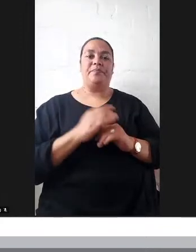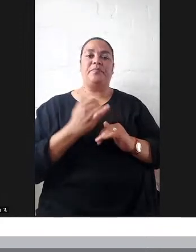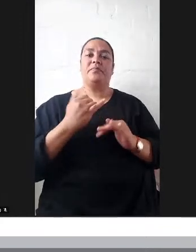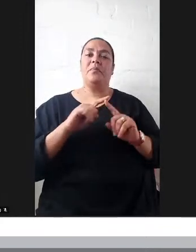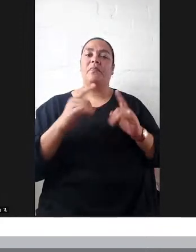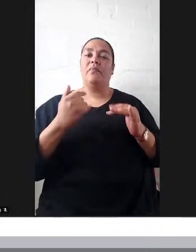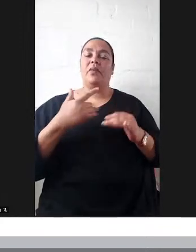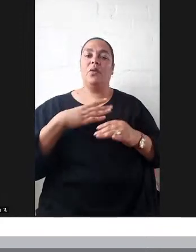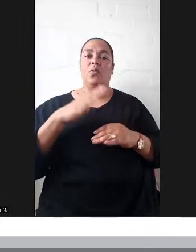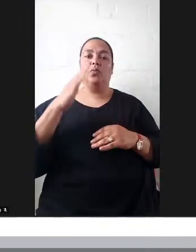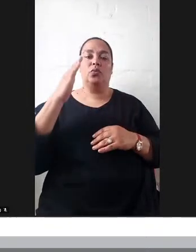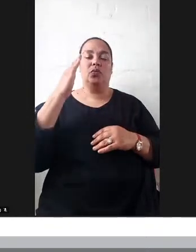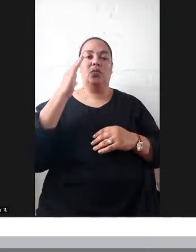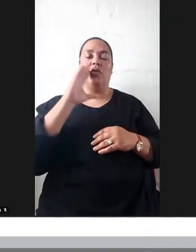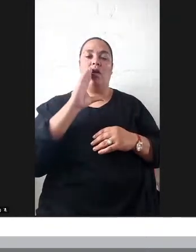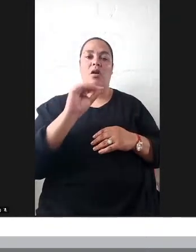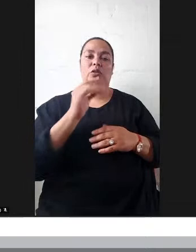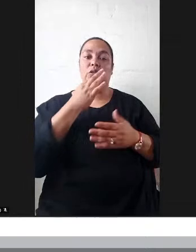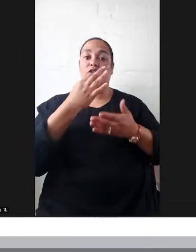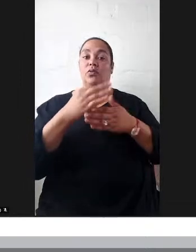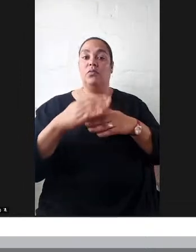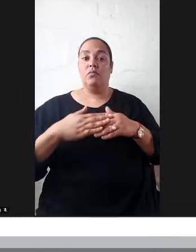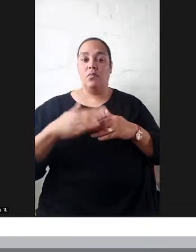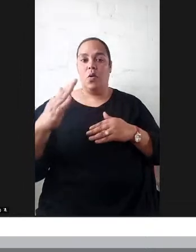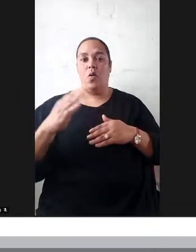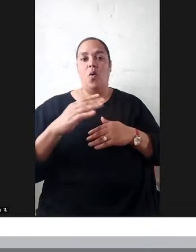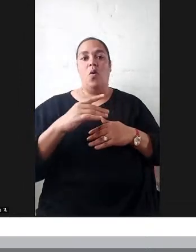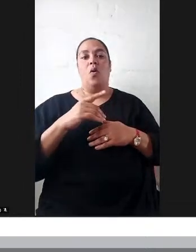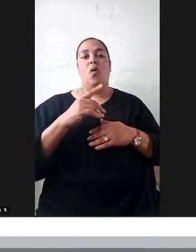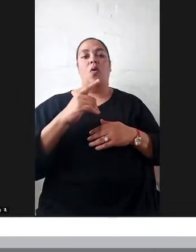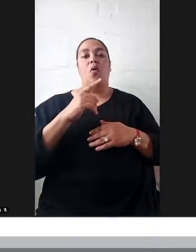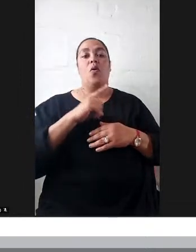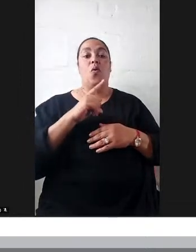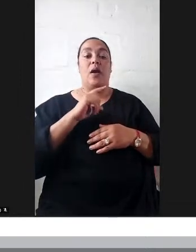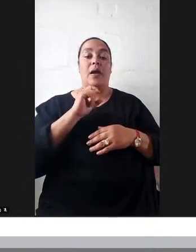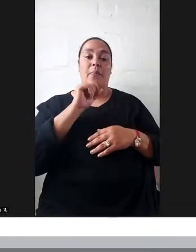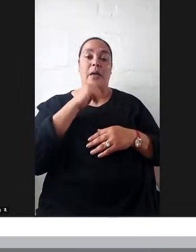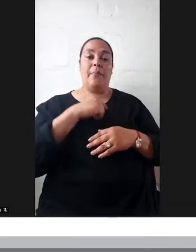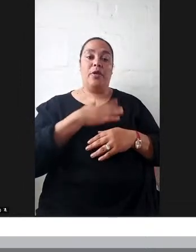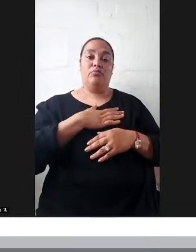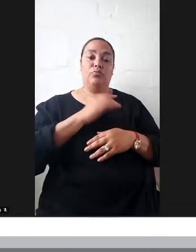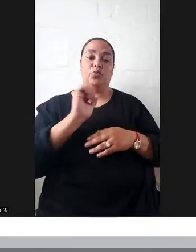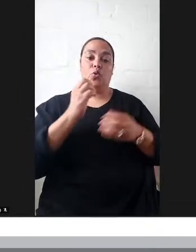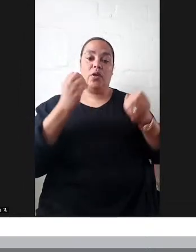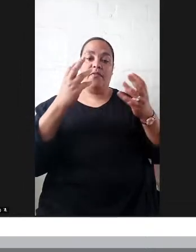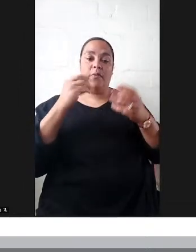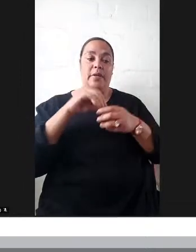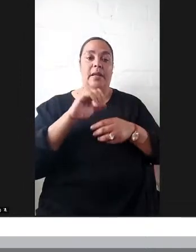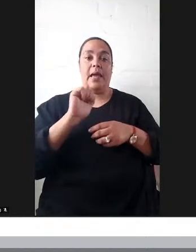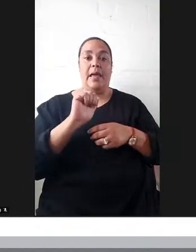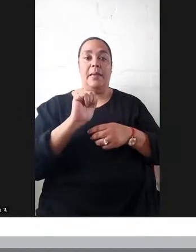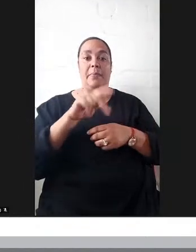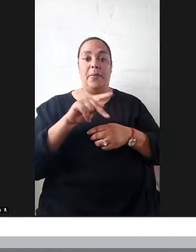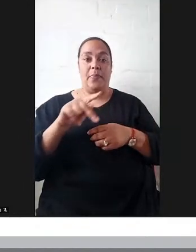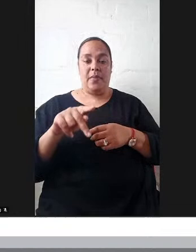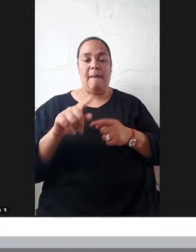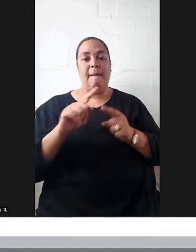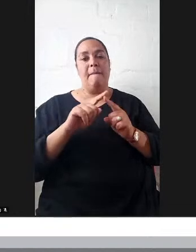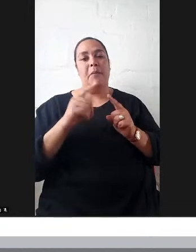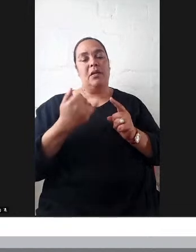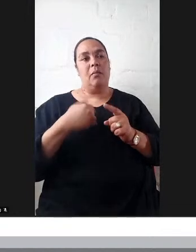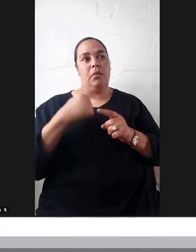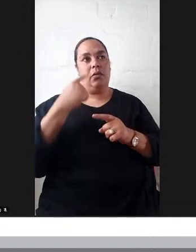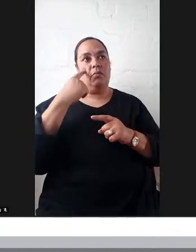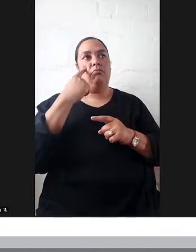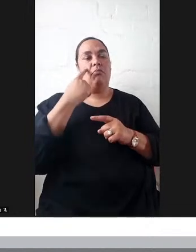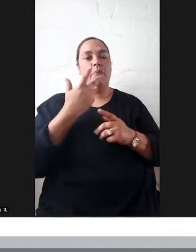to further suggest that whilst I appreciate that the information may be in the APP, I would think it helps